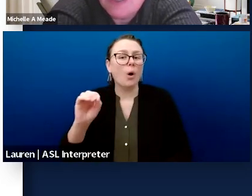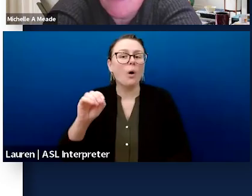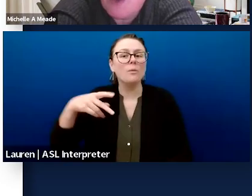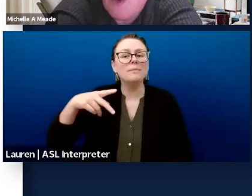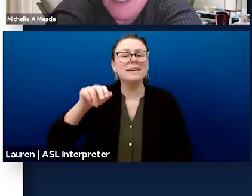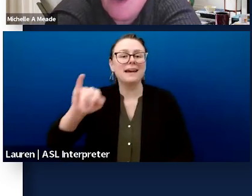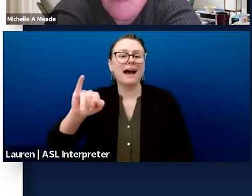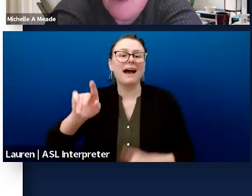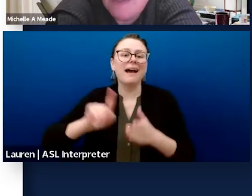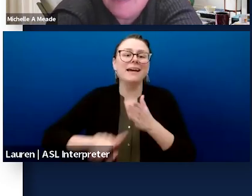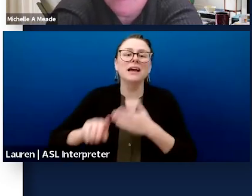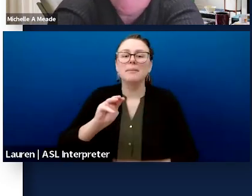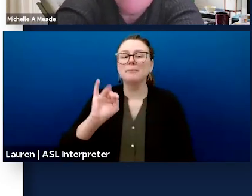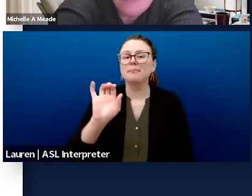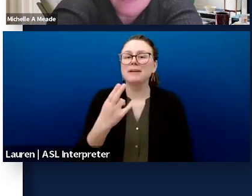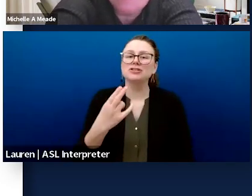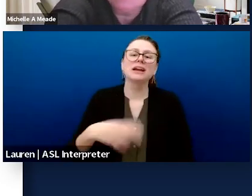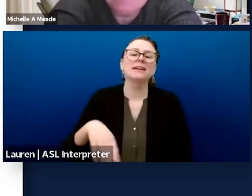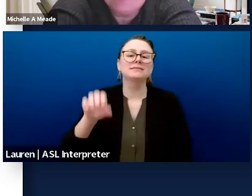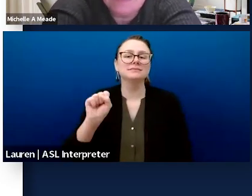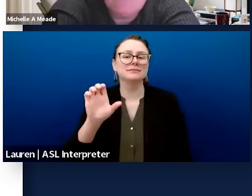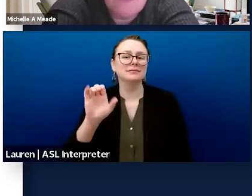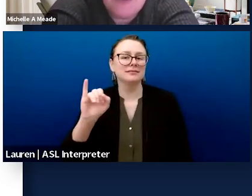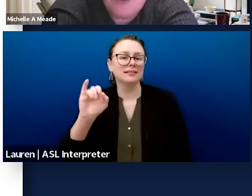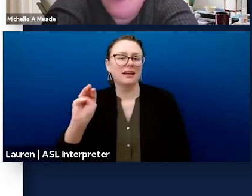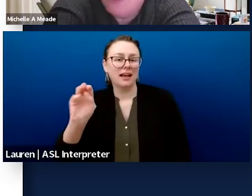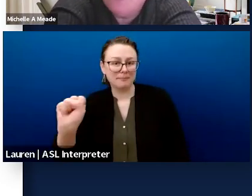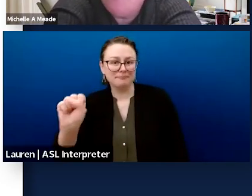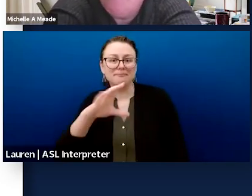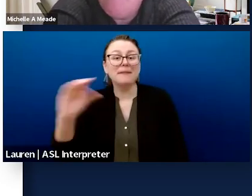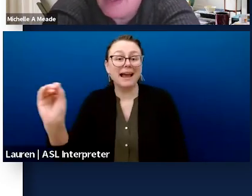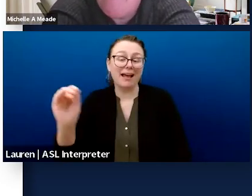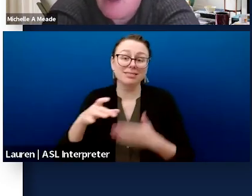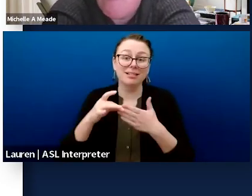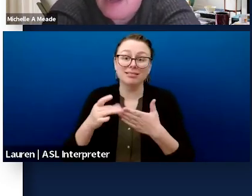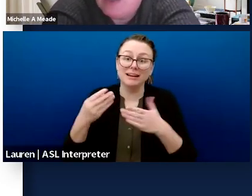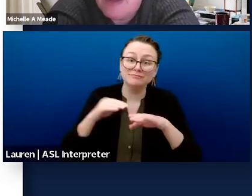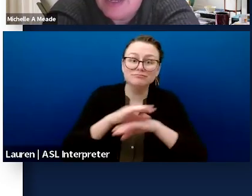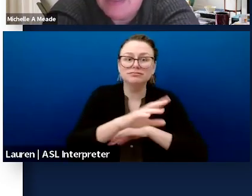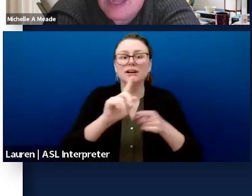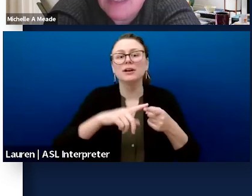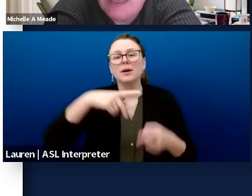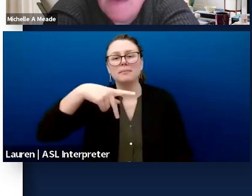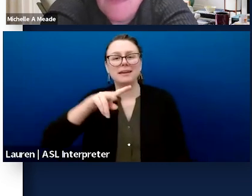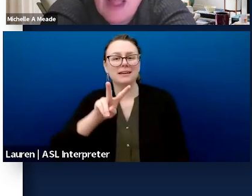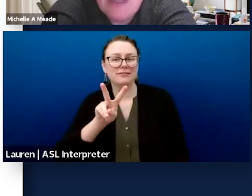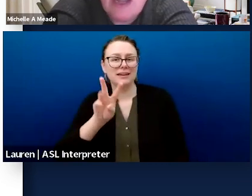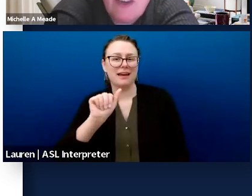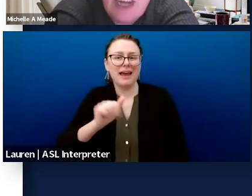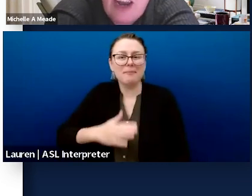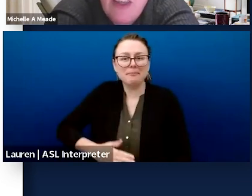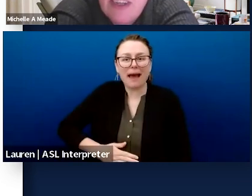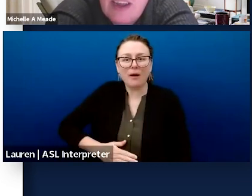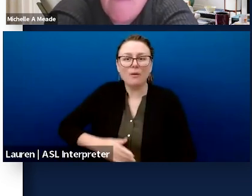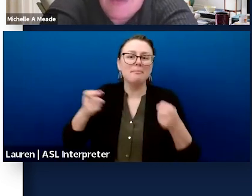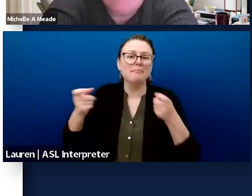the Michigan Spinal Cord Injury Model System and a leading contributor to PVA bowel management guidelines.